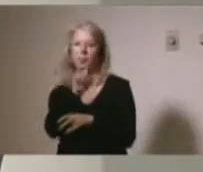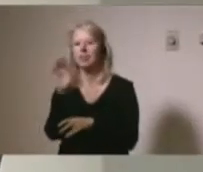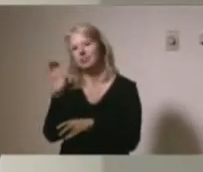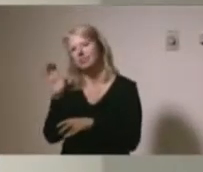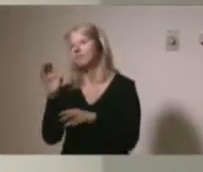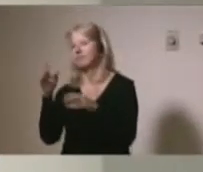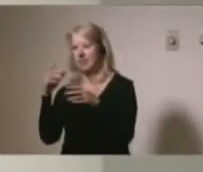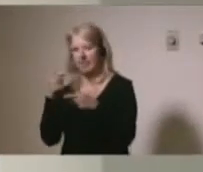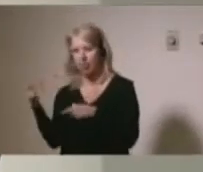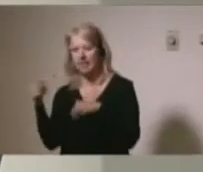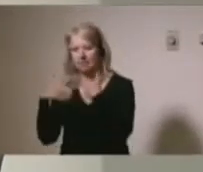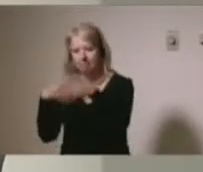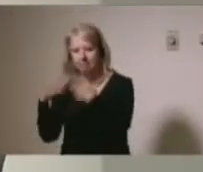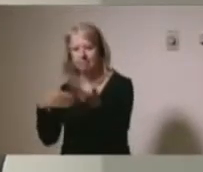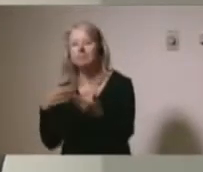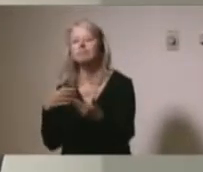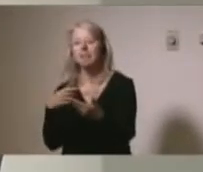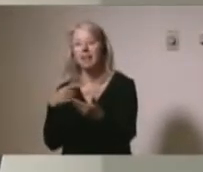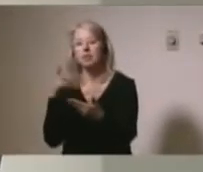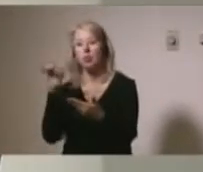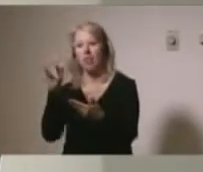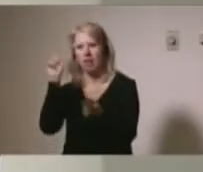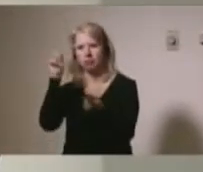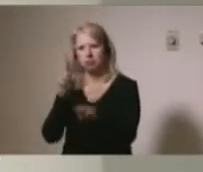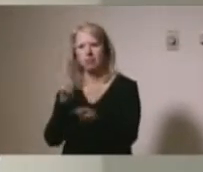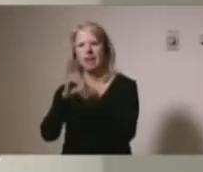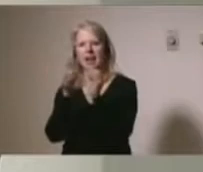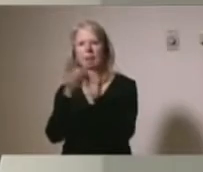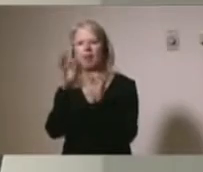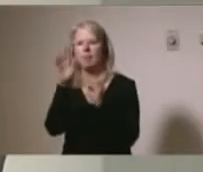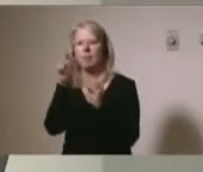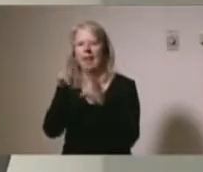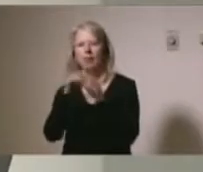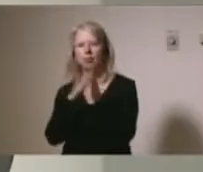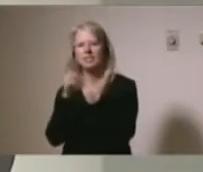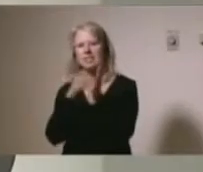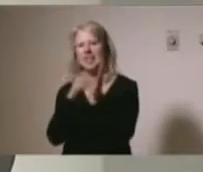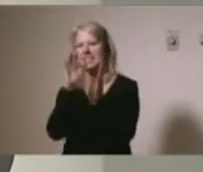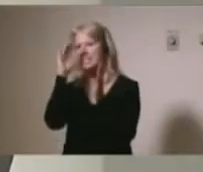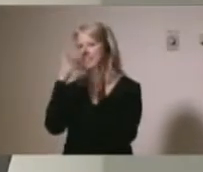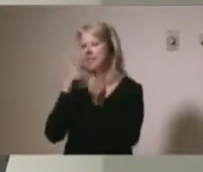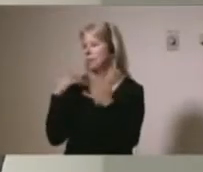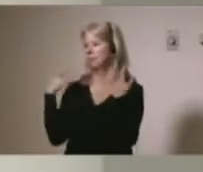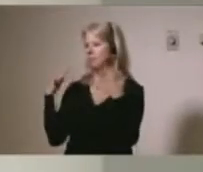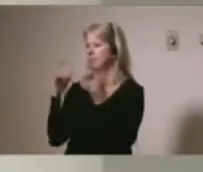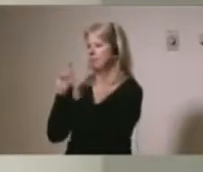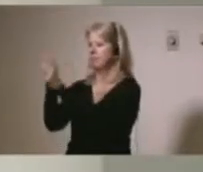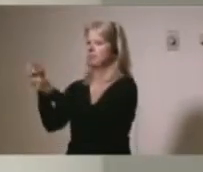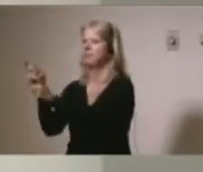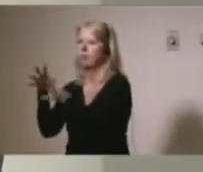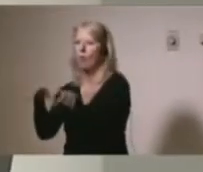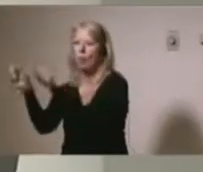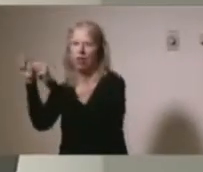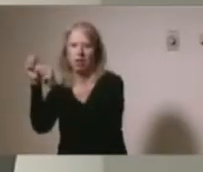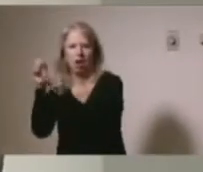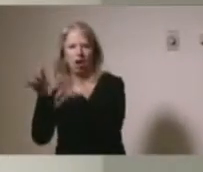system reduce the number of banks in New Zealand and hand ownership to the Australians. For